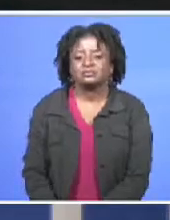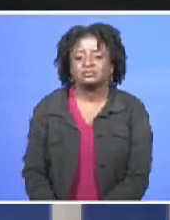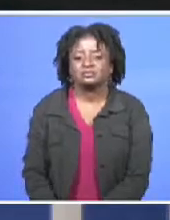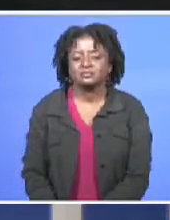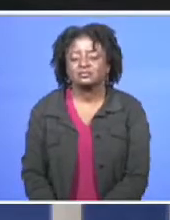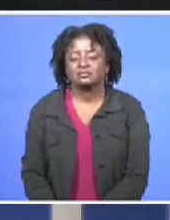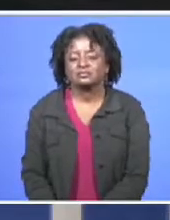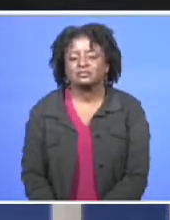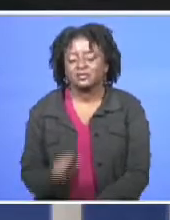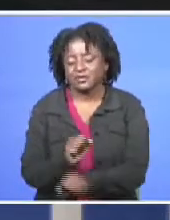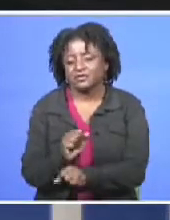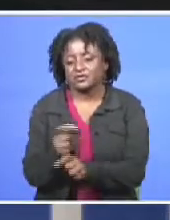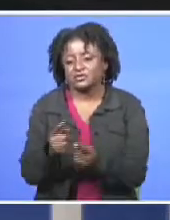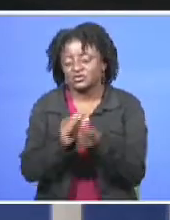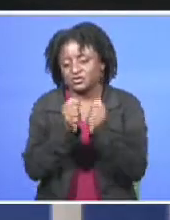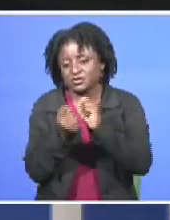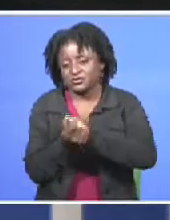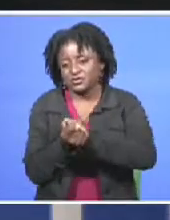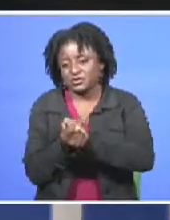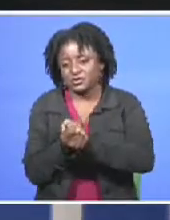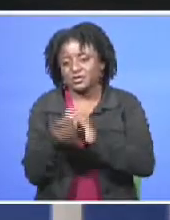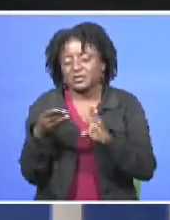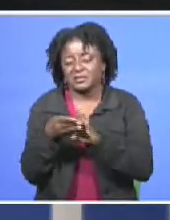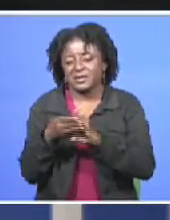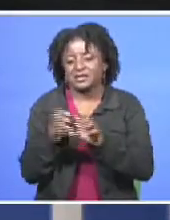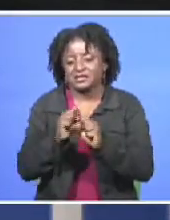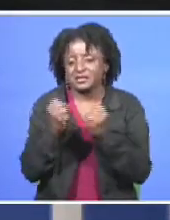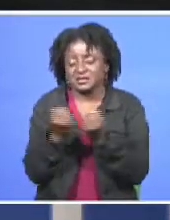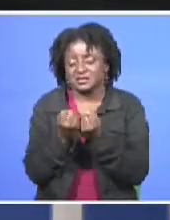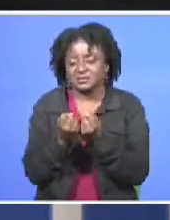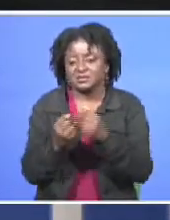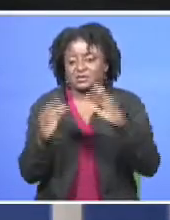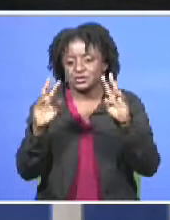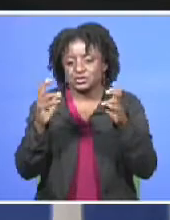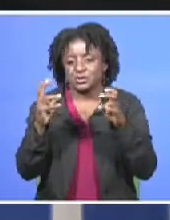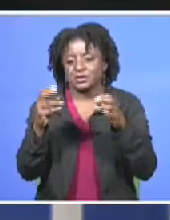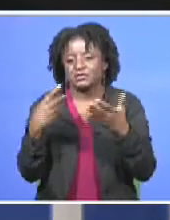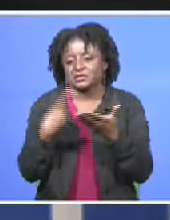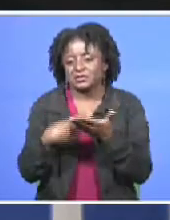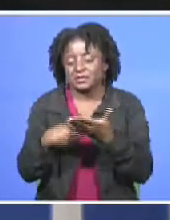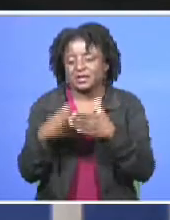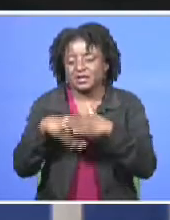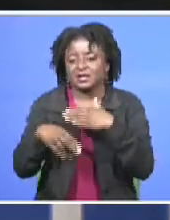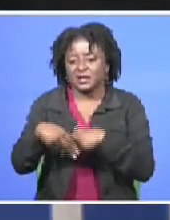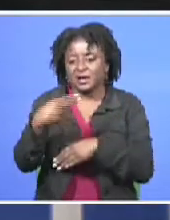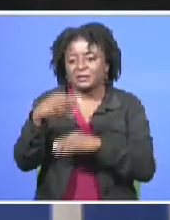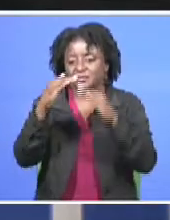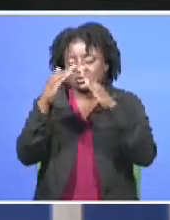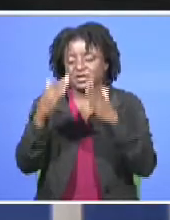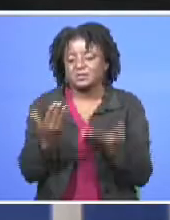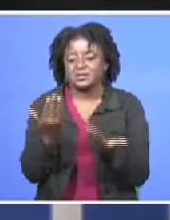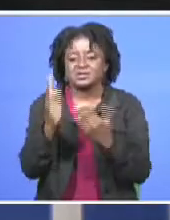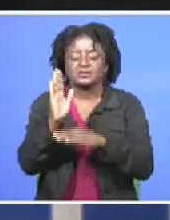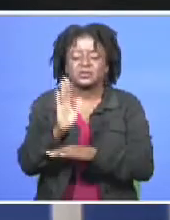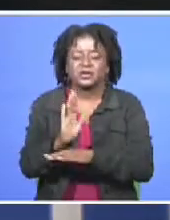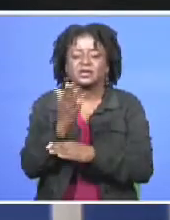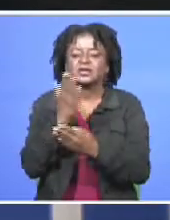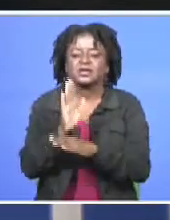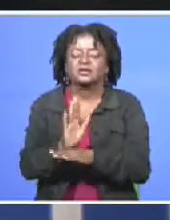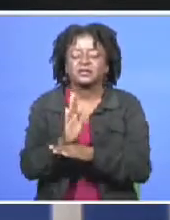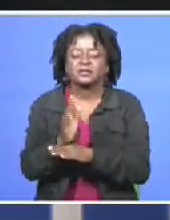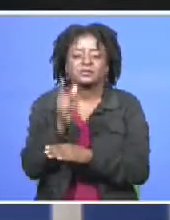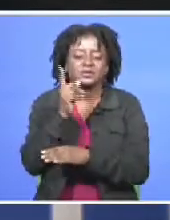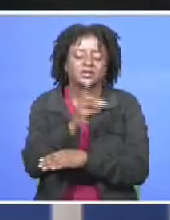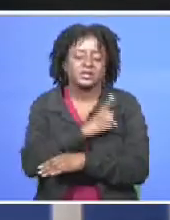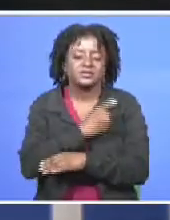Efforts to transform the country's banking system, the topic of debate in the upper chamber this morning. Good evening, everyone. I'm LaDawn Davis. Thanks so much for tuning